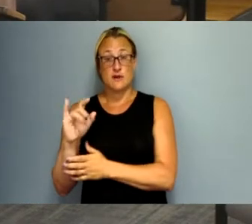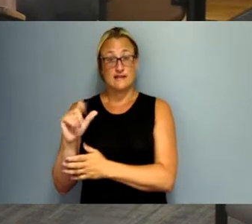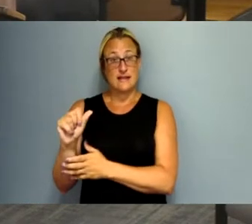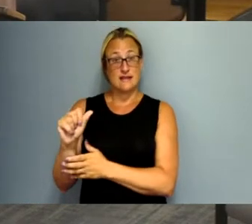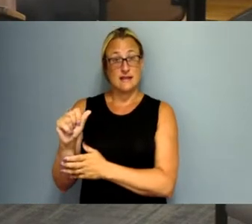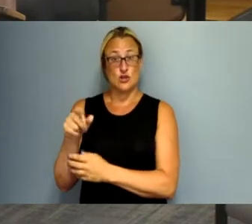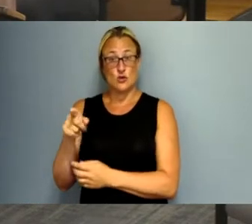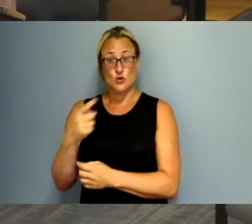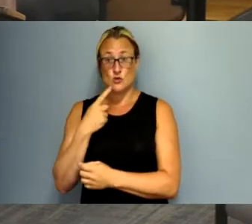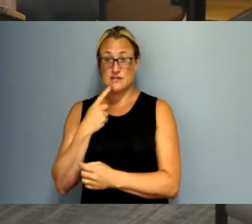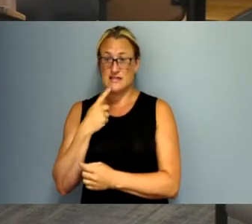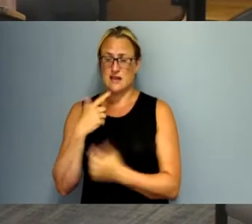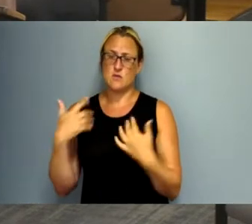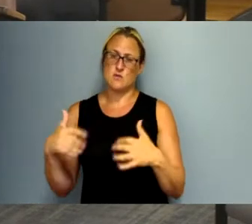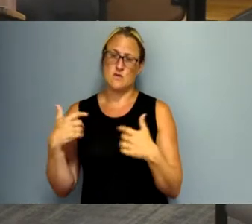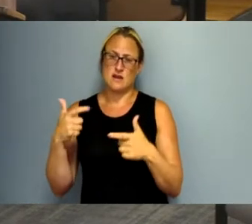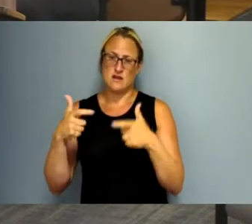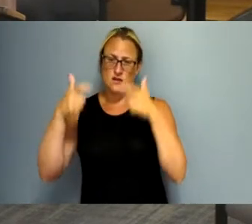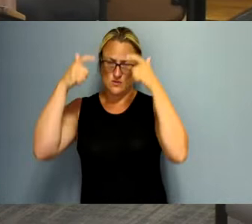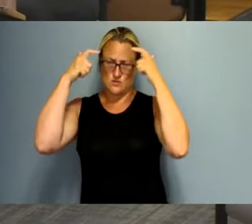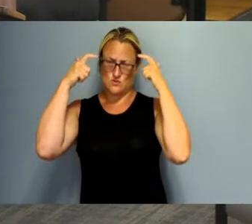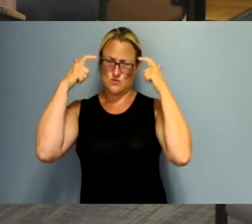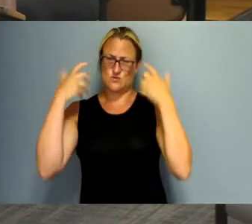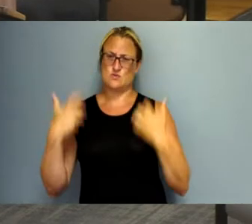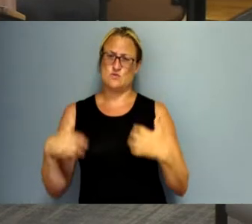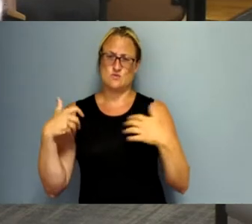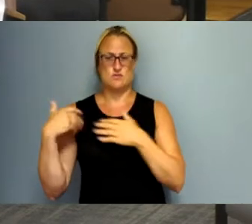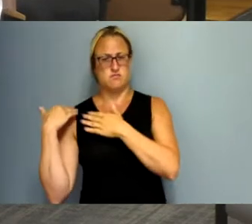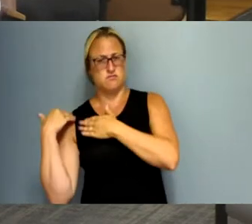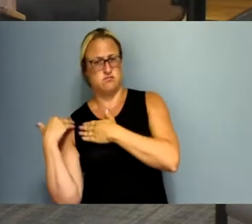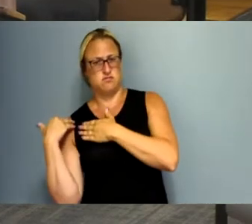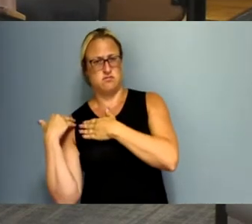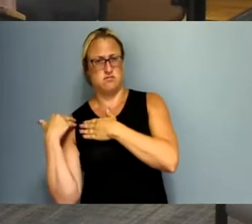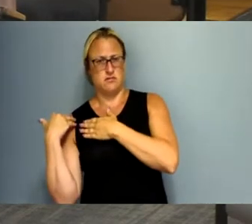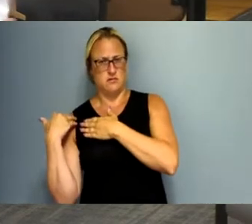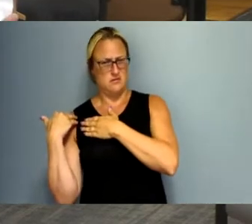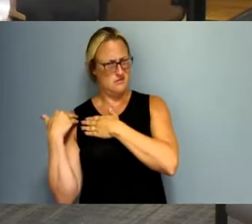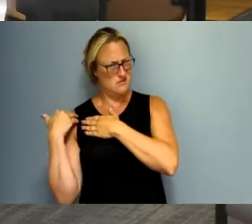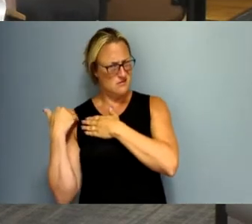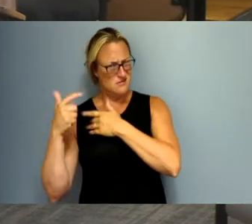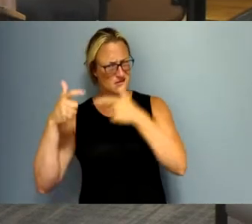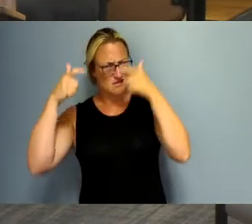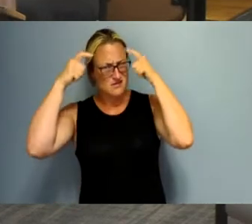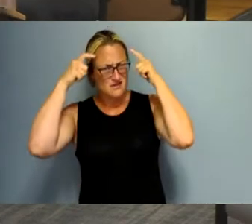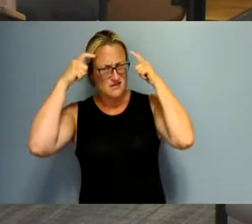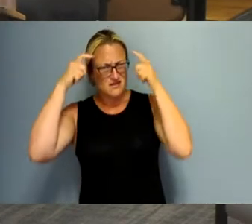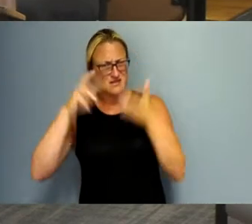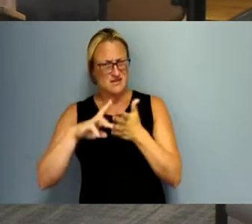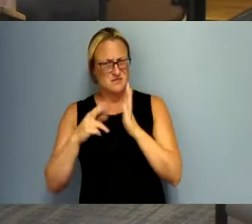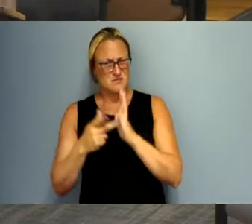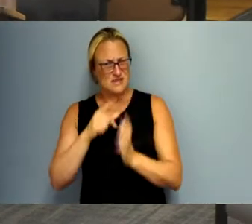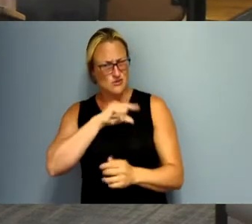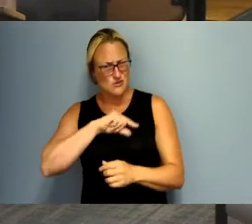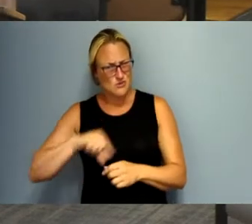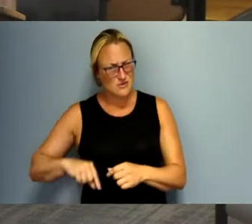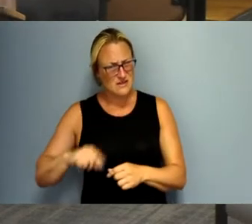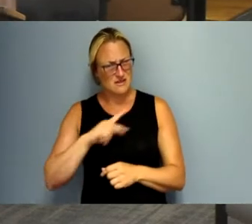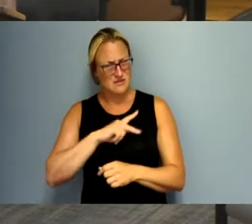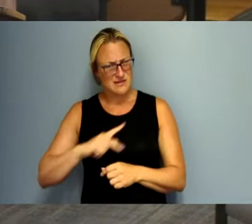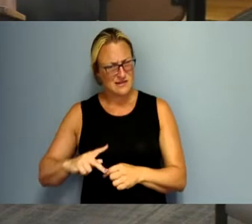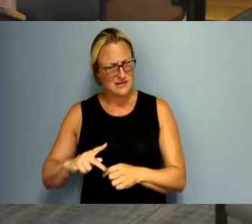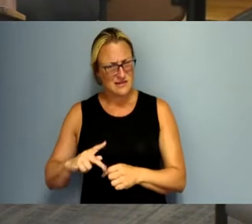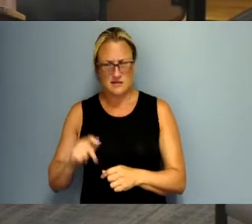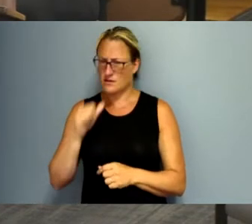heavy is the head that wears the crown. So I'm assuming you think you are a king or a queen, none of which exists in